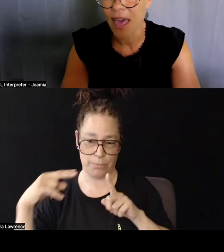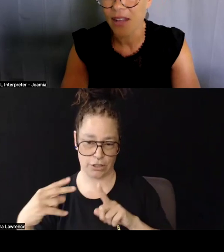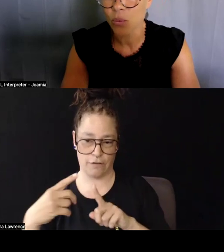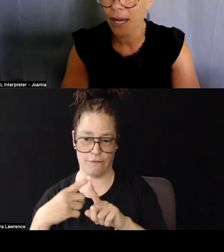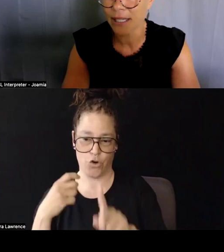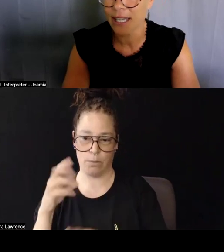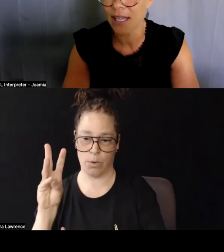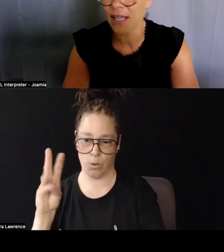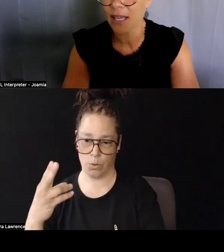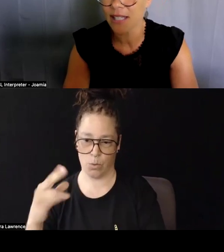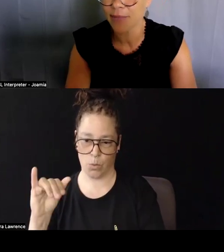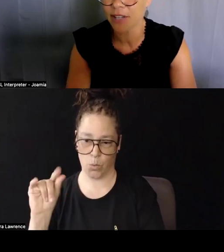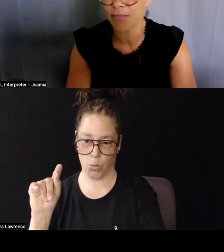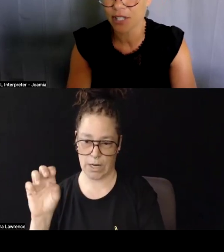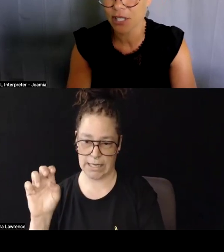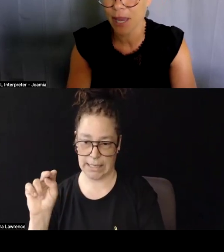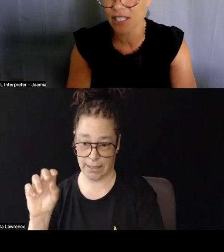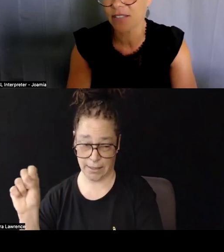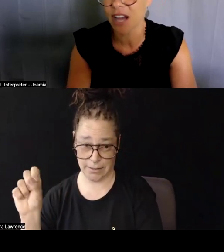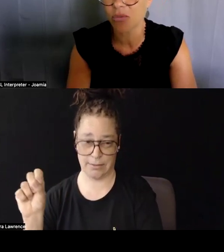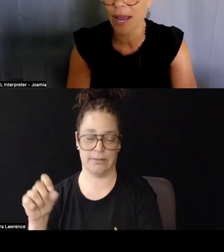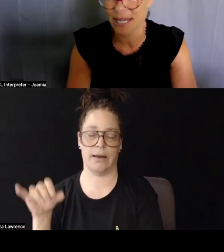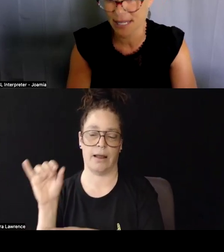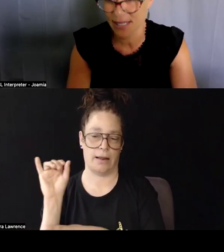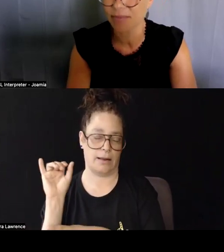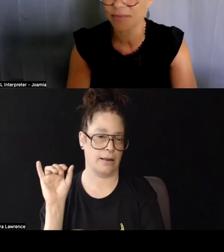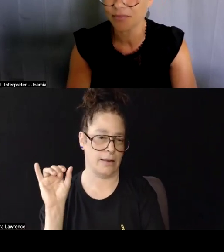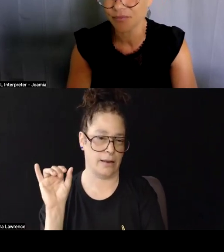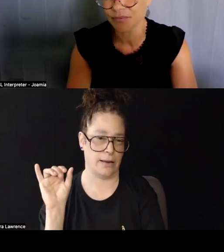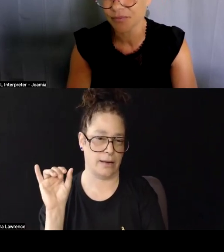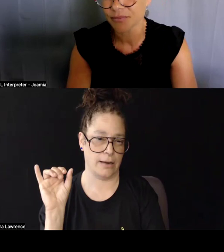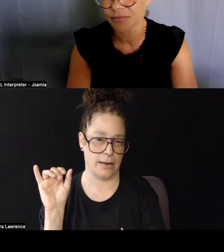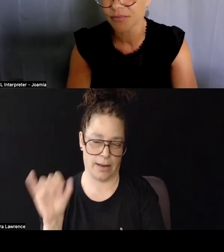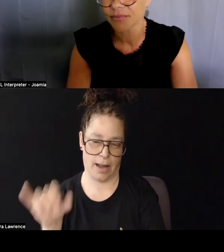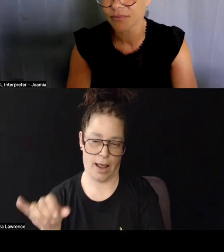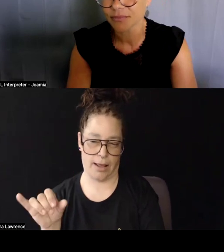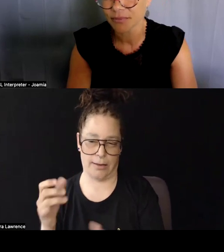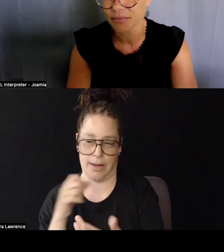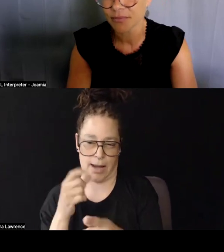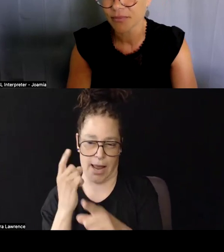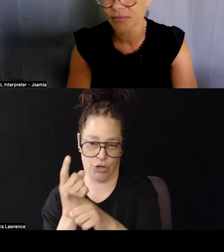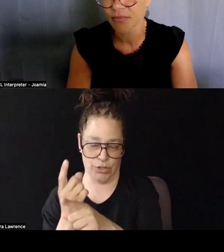And that is widely accepted perspective of whiteness,